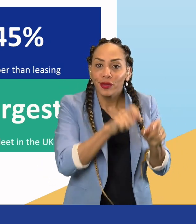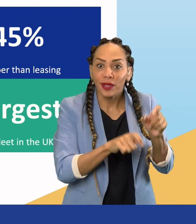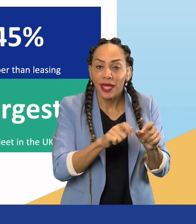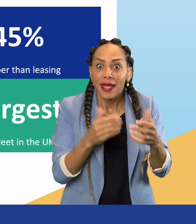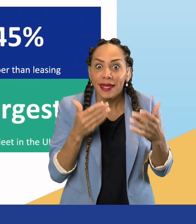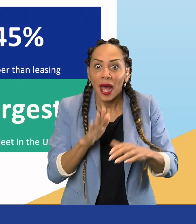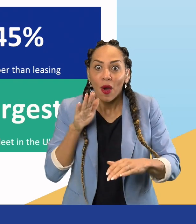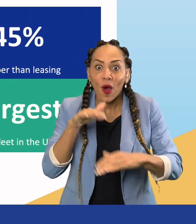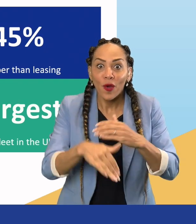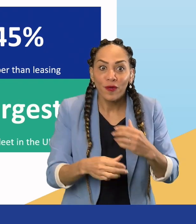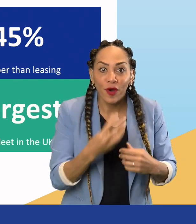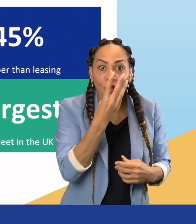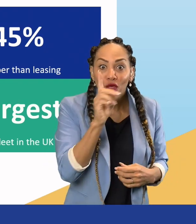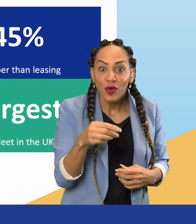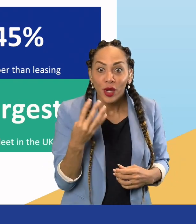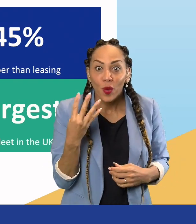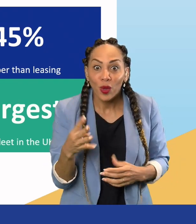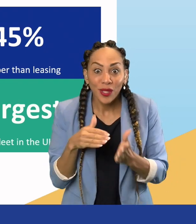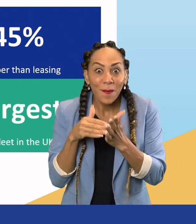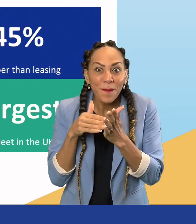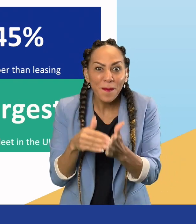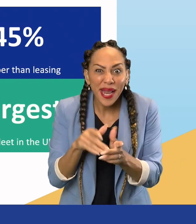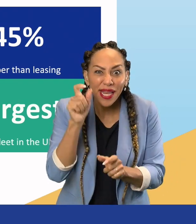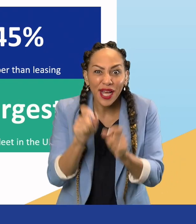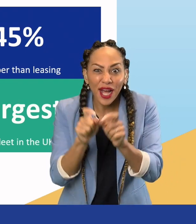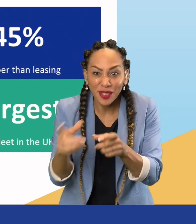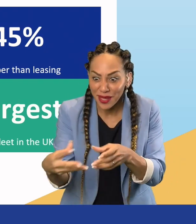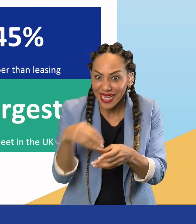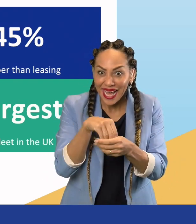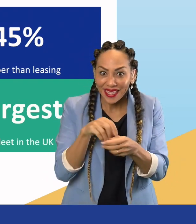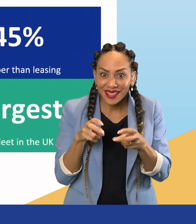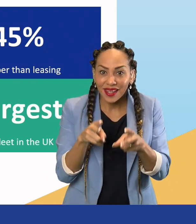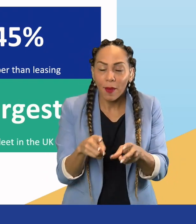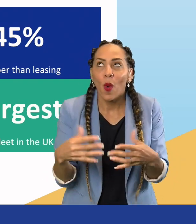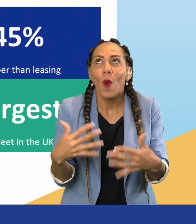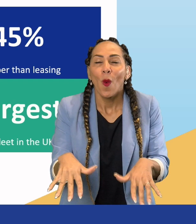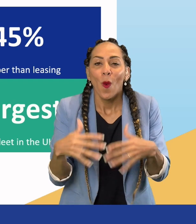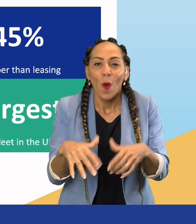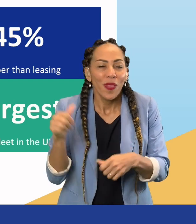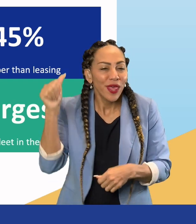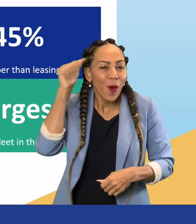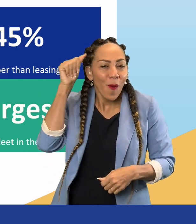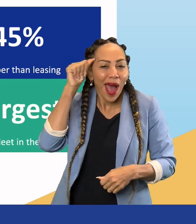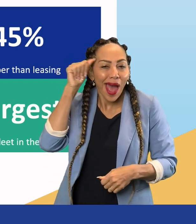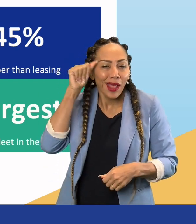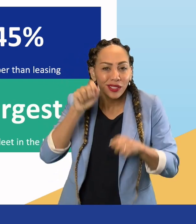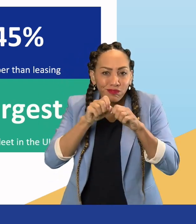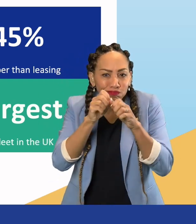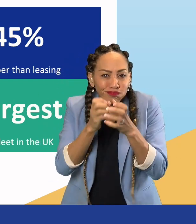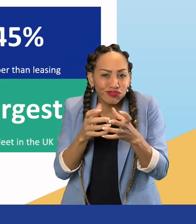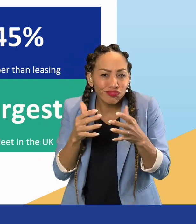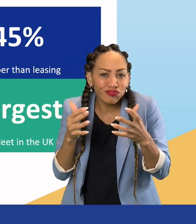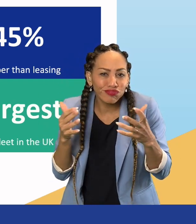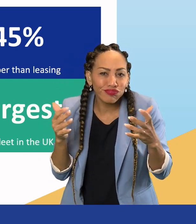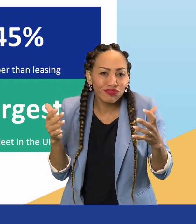750,000 customers using the Motability scheme, which is fantastic that that awareness has grown. And it's brilliant that so many people are